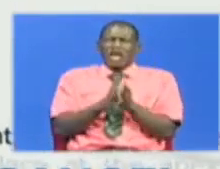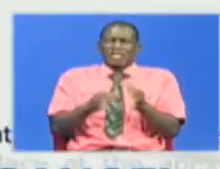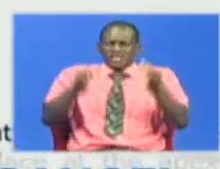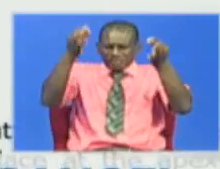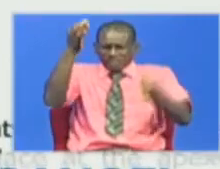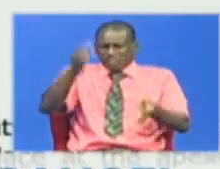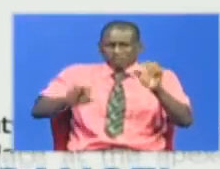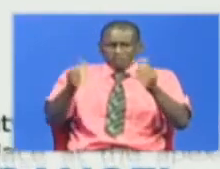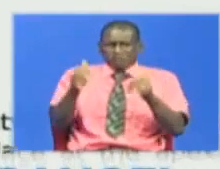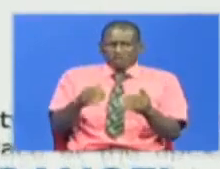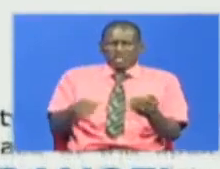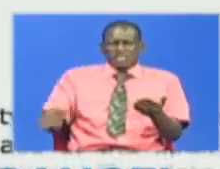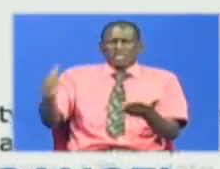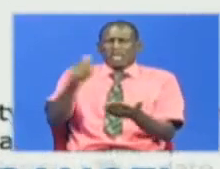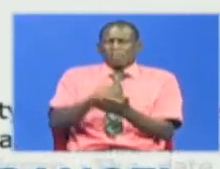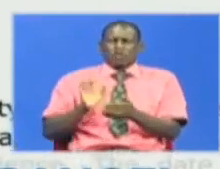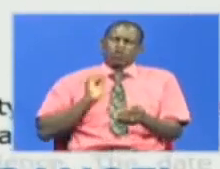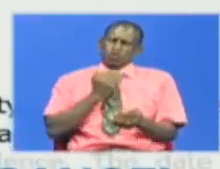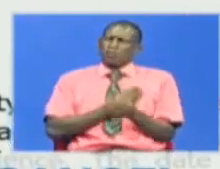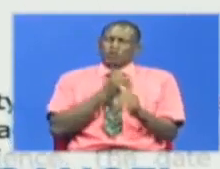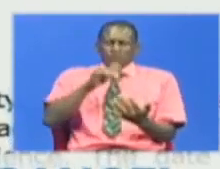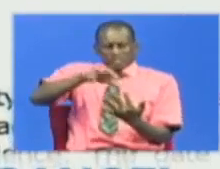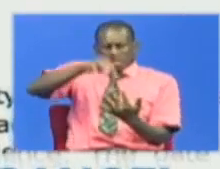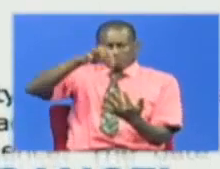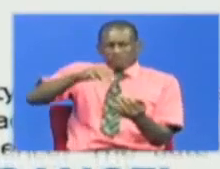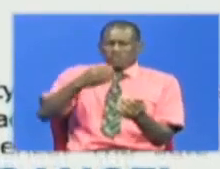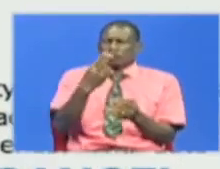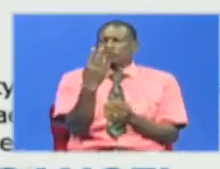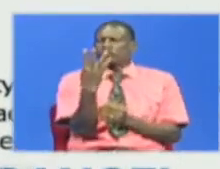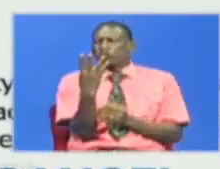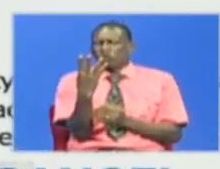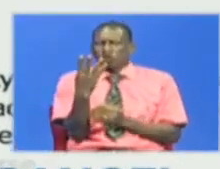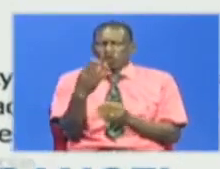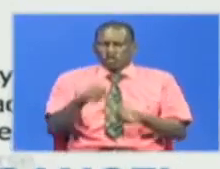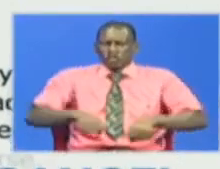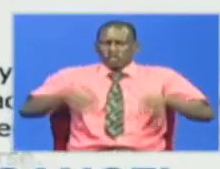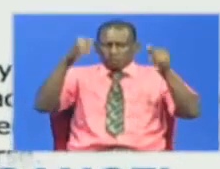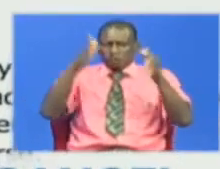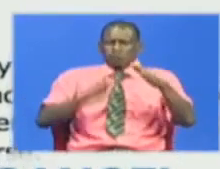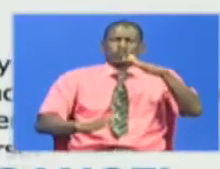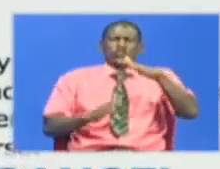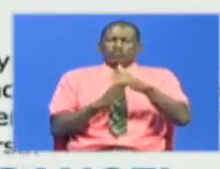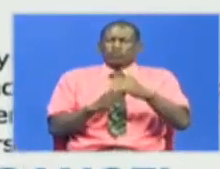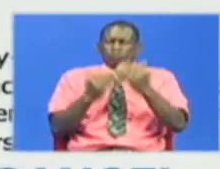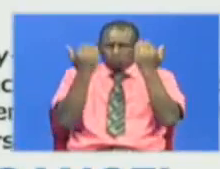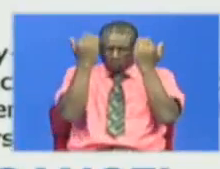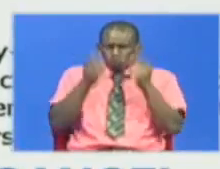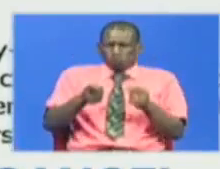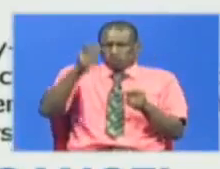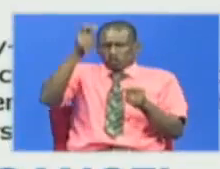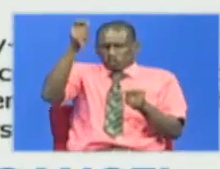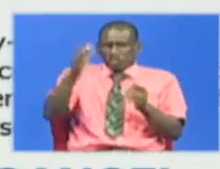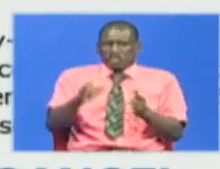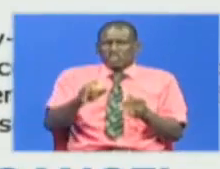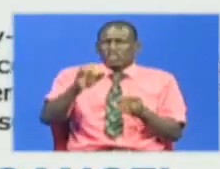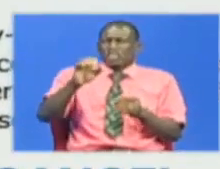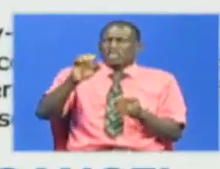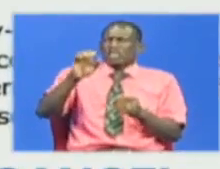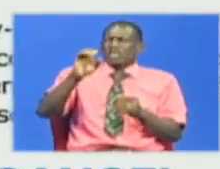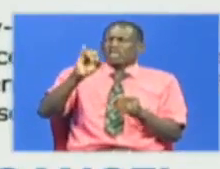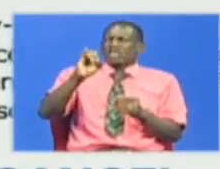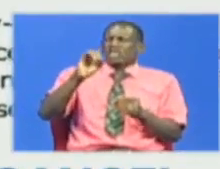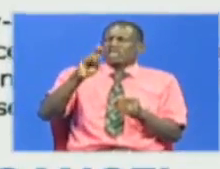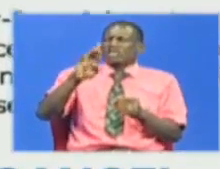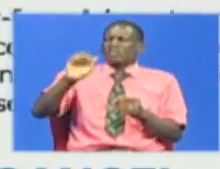The recruiting committee, which identified the 24, was chaired by Supreme Court Judge Justice Mohammed Ibrahim, and the